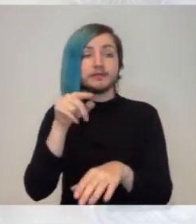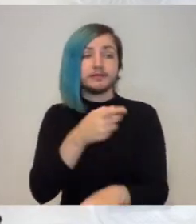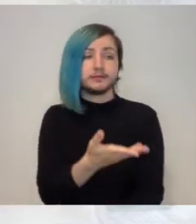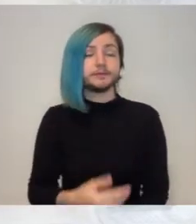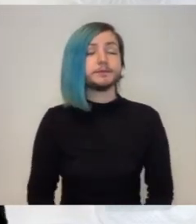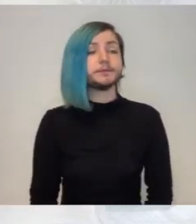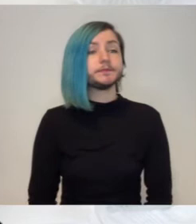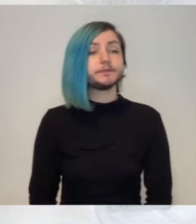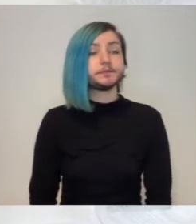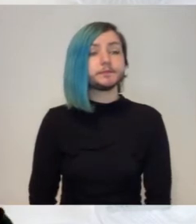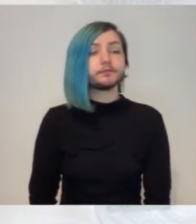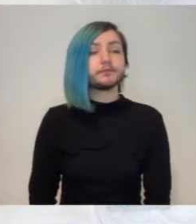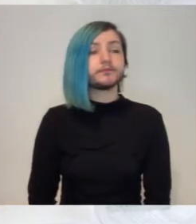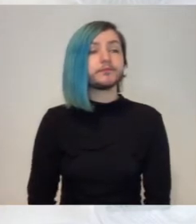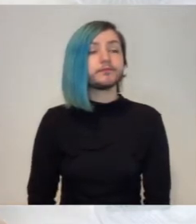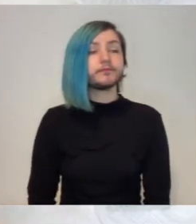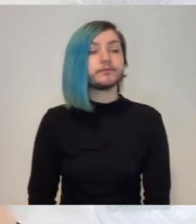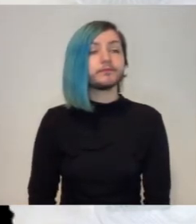blue.